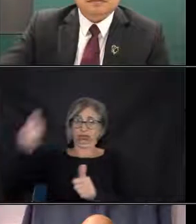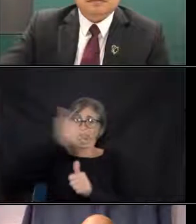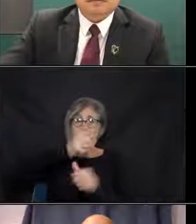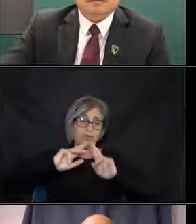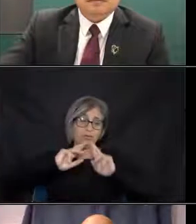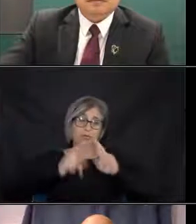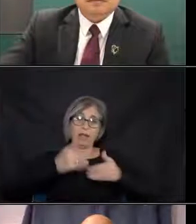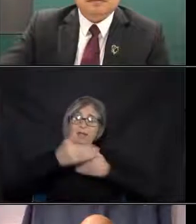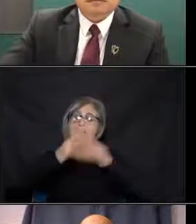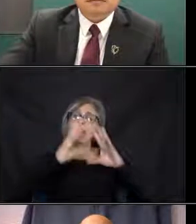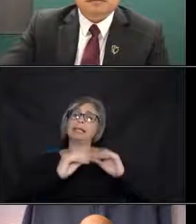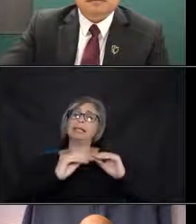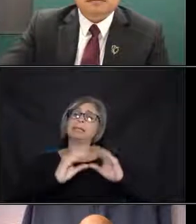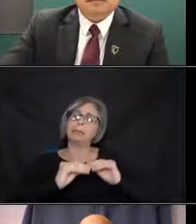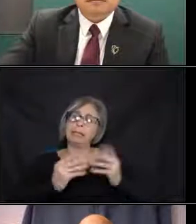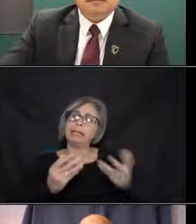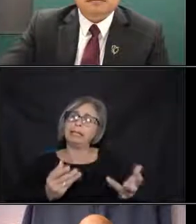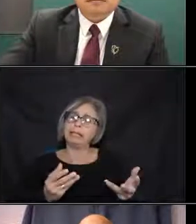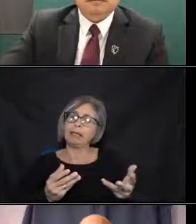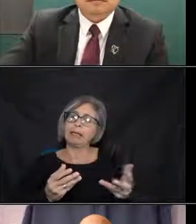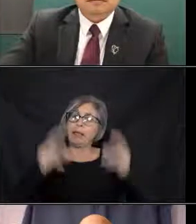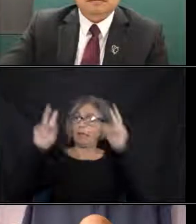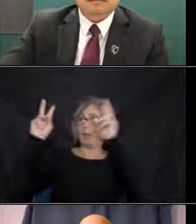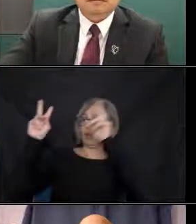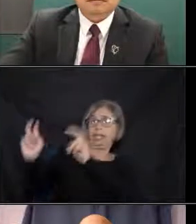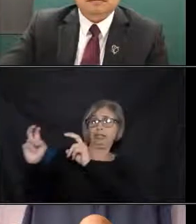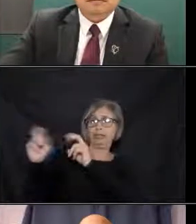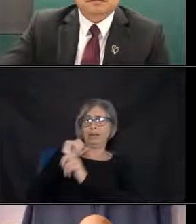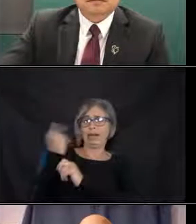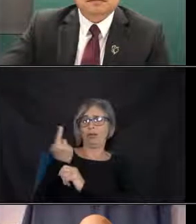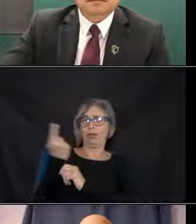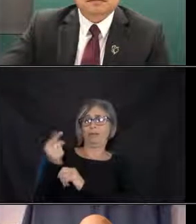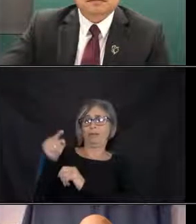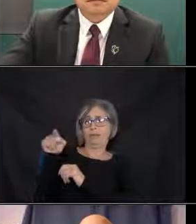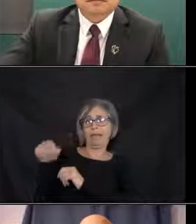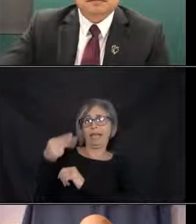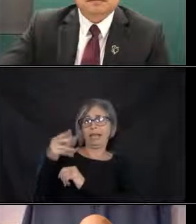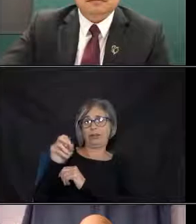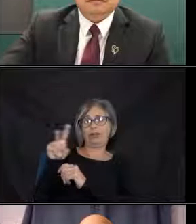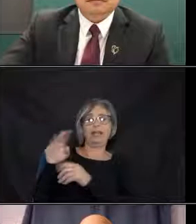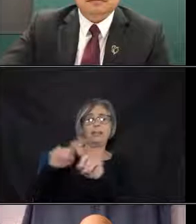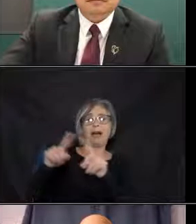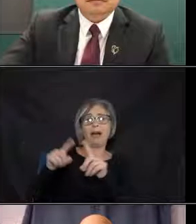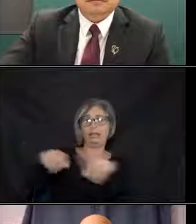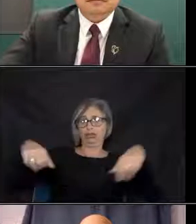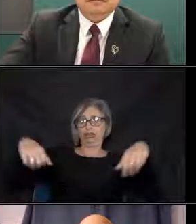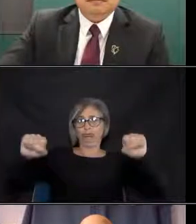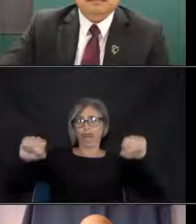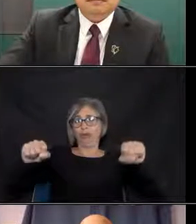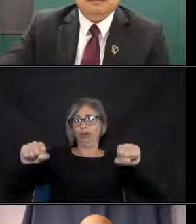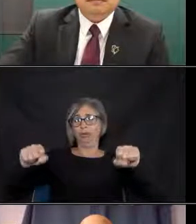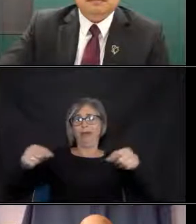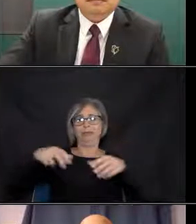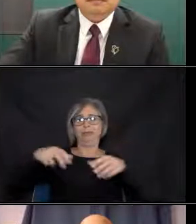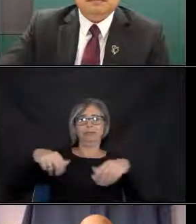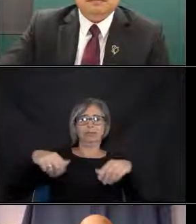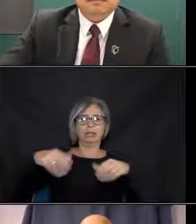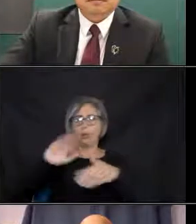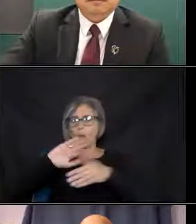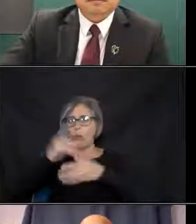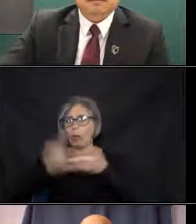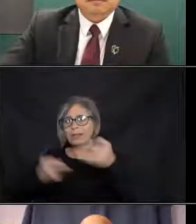the next meeting of the issues of not just ATVs, but dirt bikes and what we are doing in the city and what